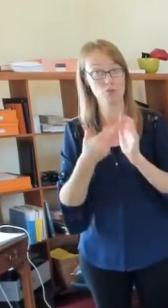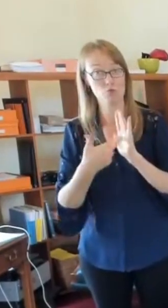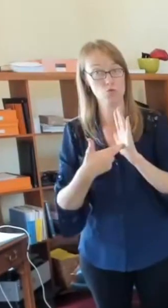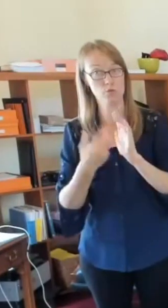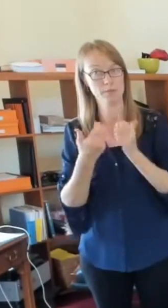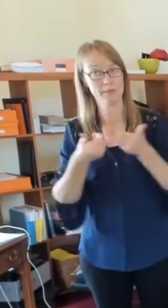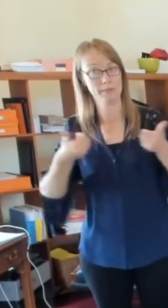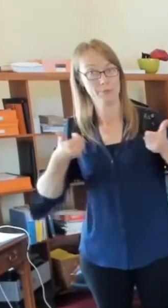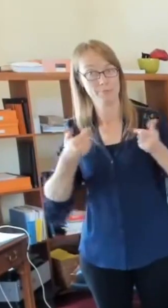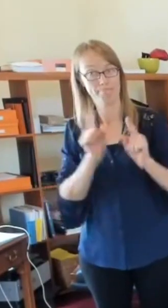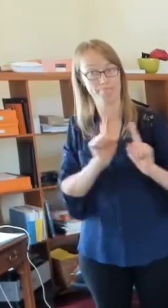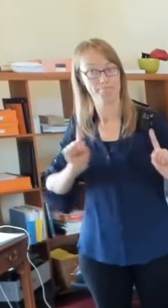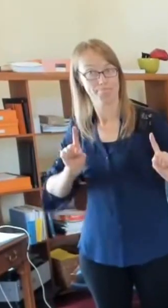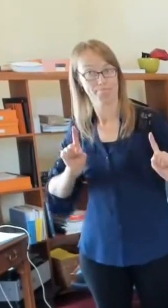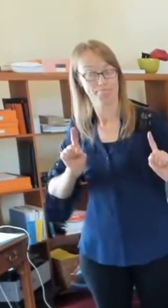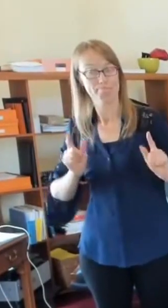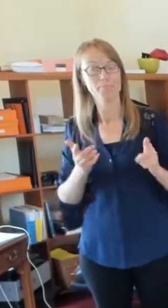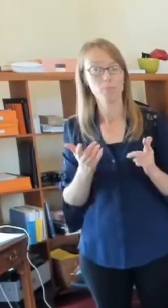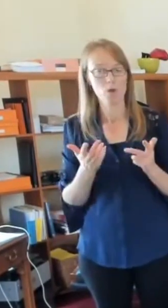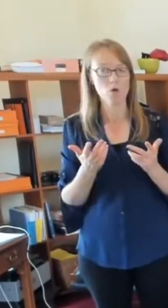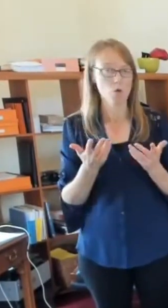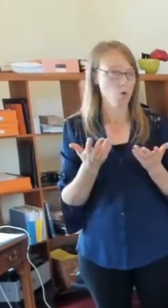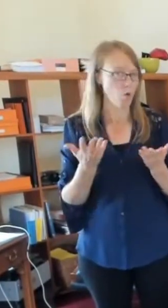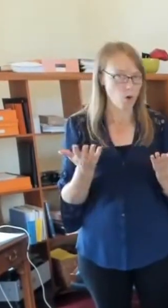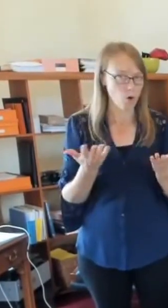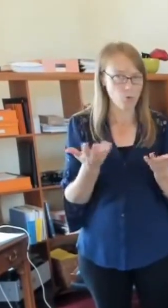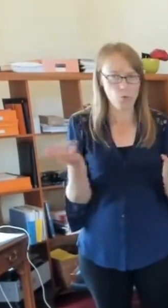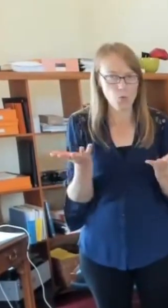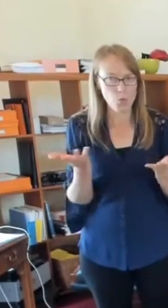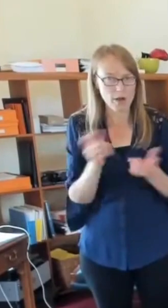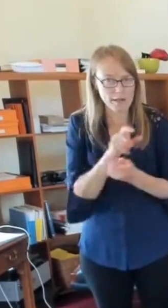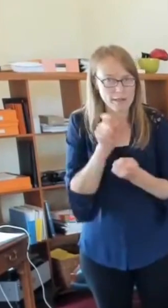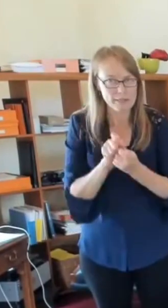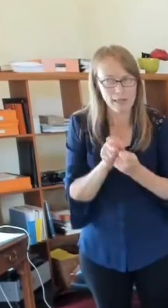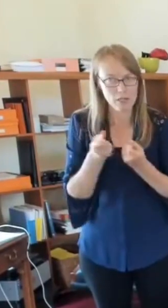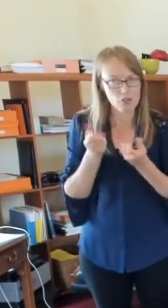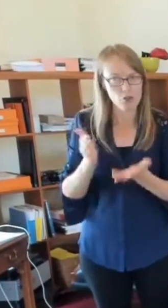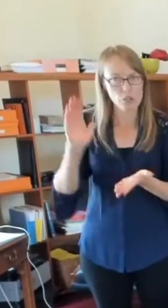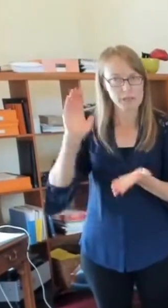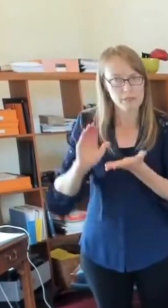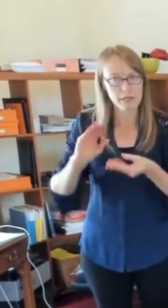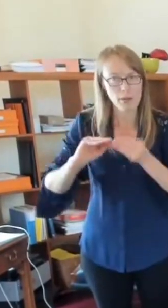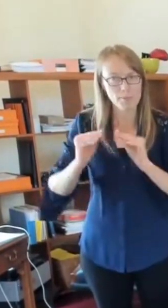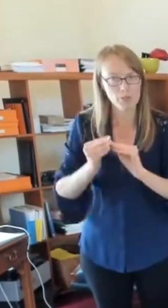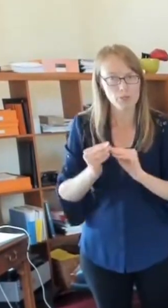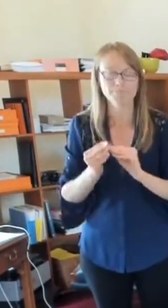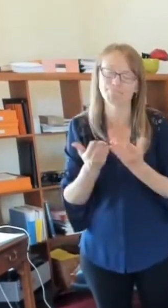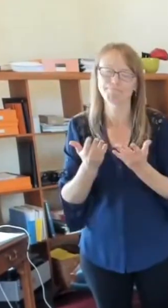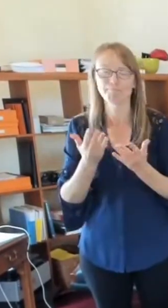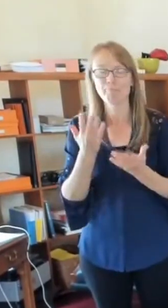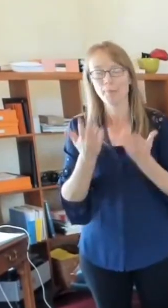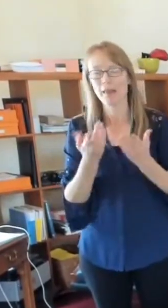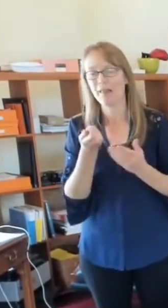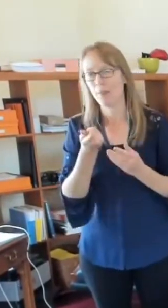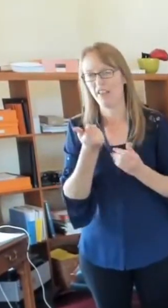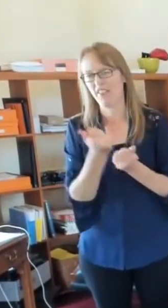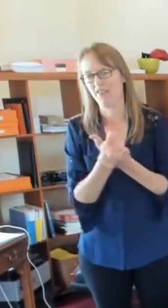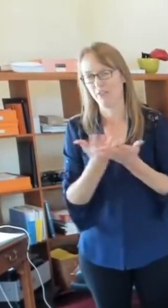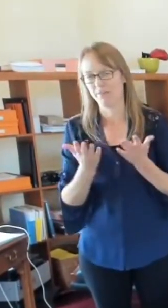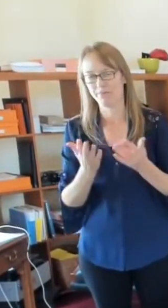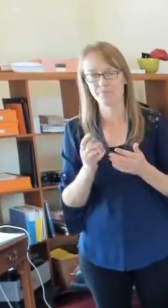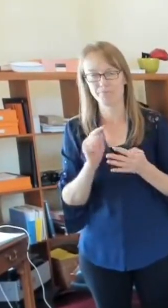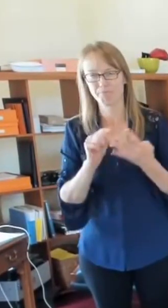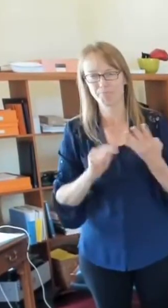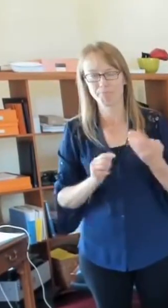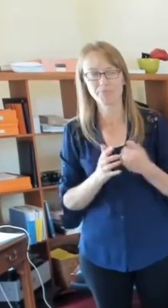I think it's probably a little bit of all of those things. Question about bars and whether you can just close them. There are still reports